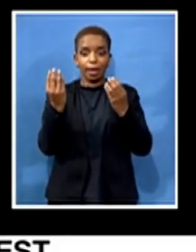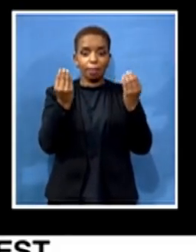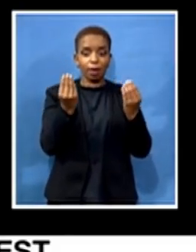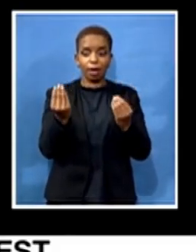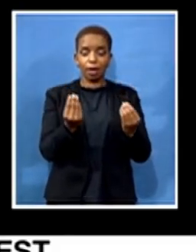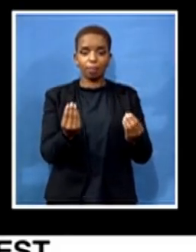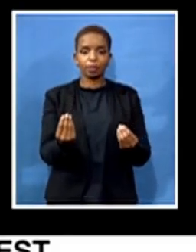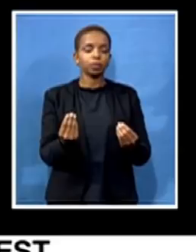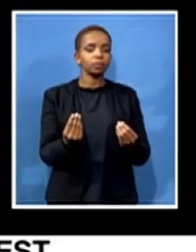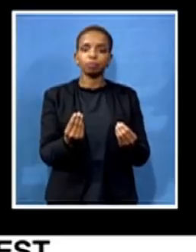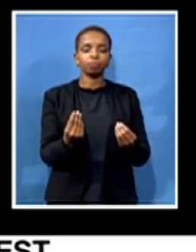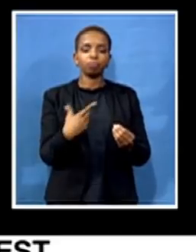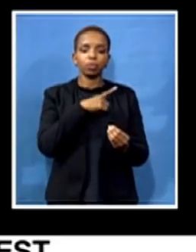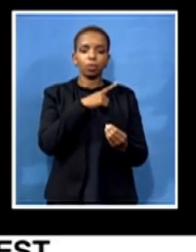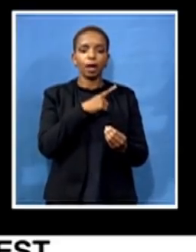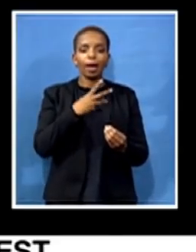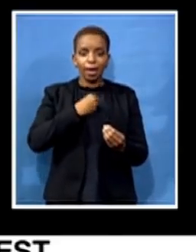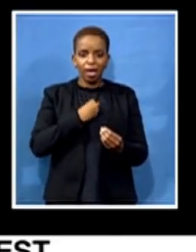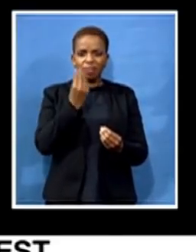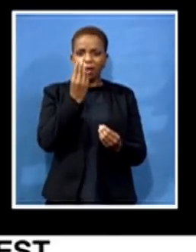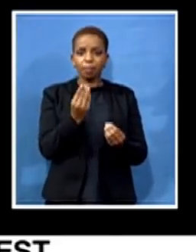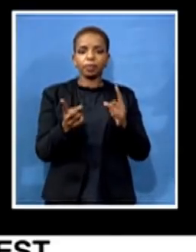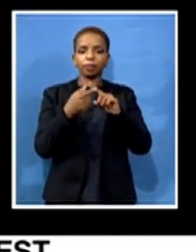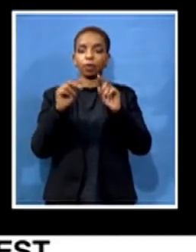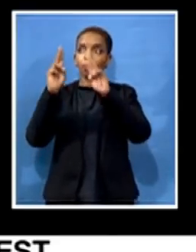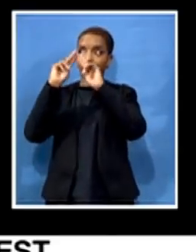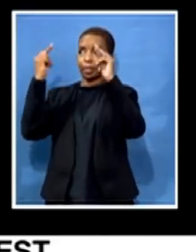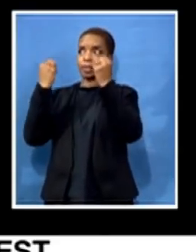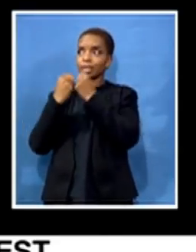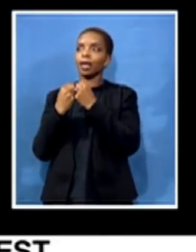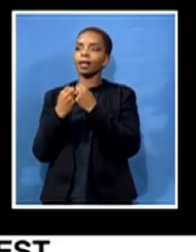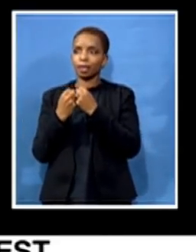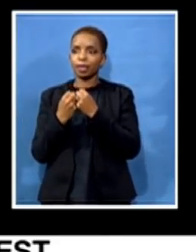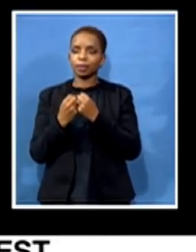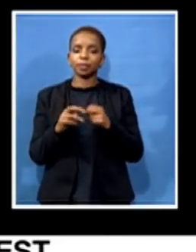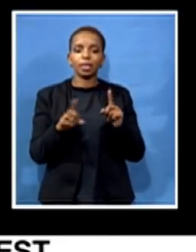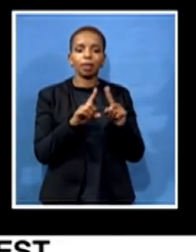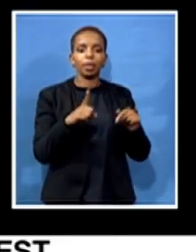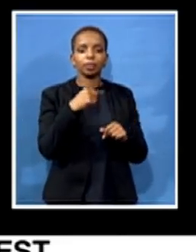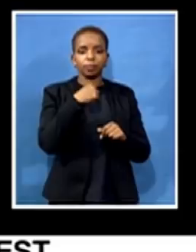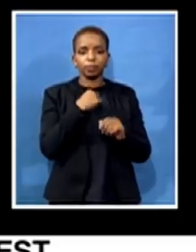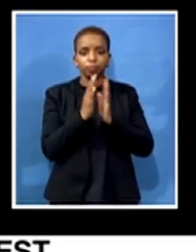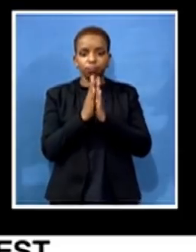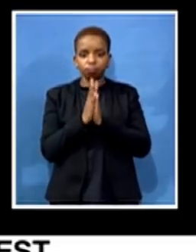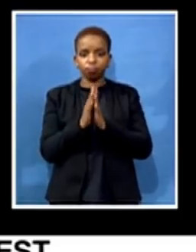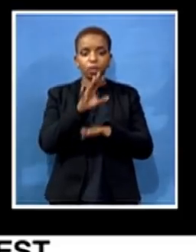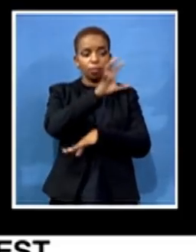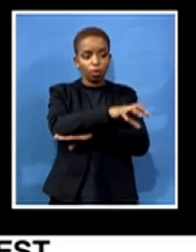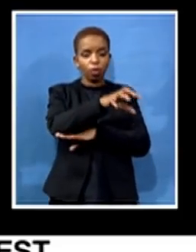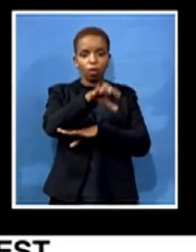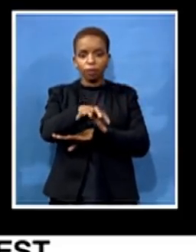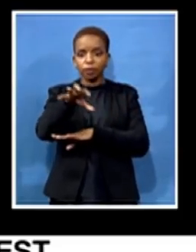the national, I'm trying, we've asked the provinces to pass their figures so that